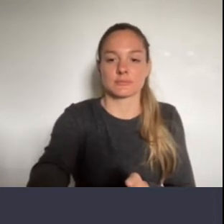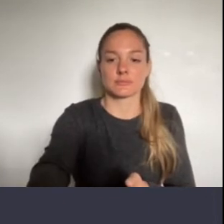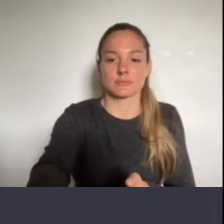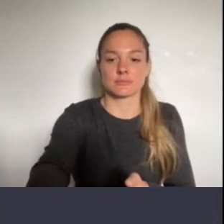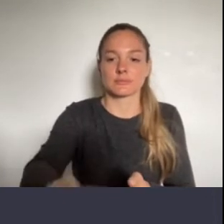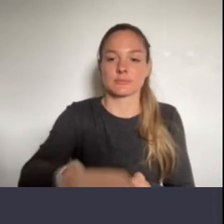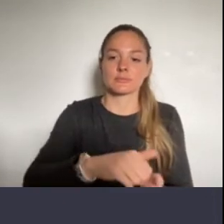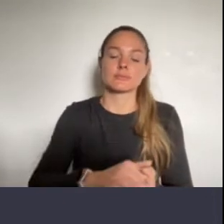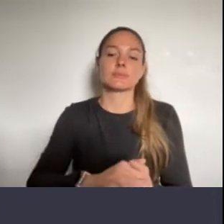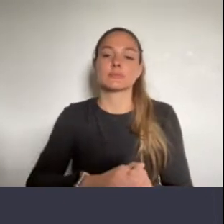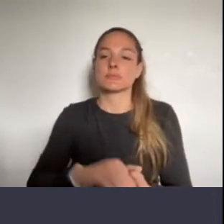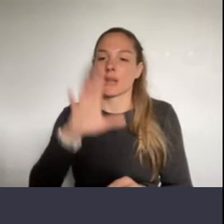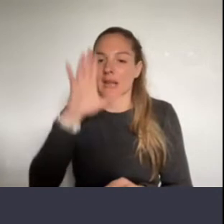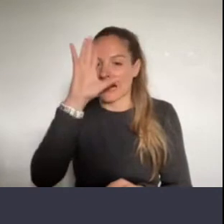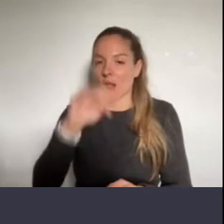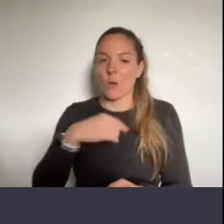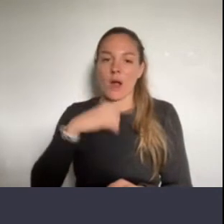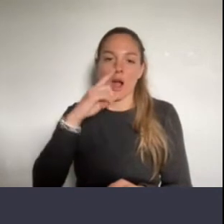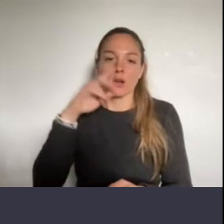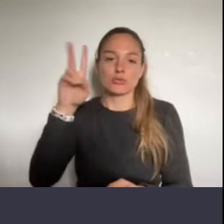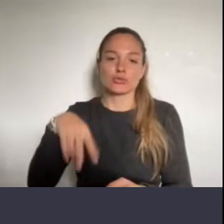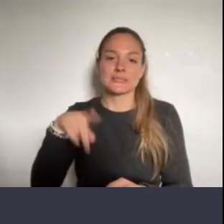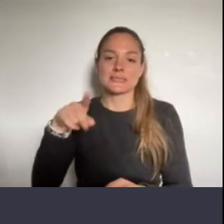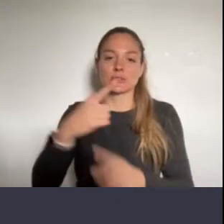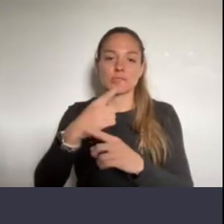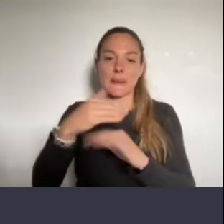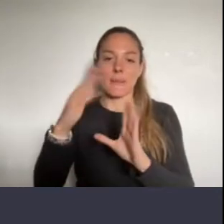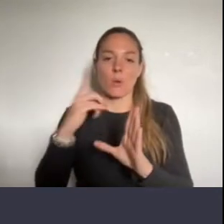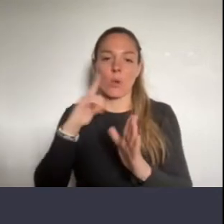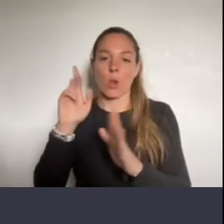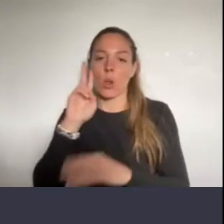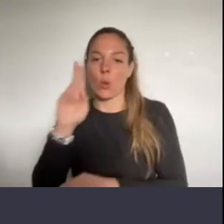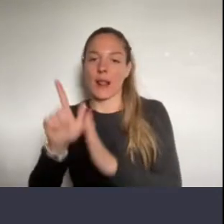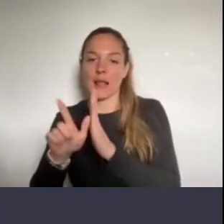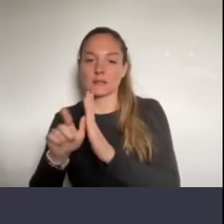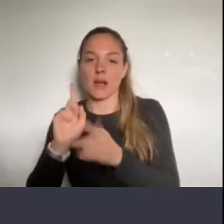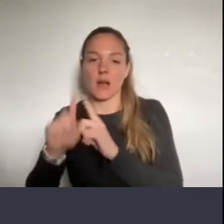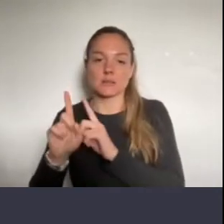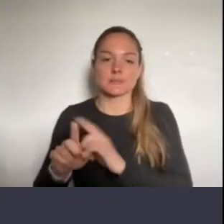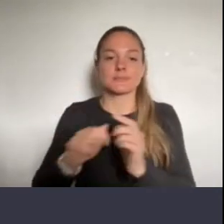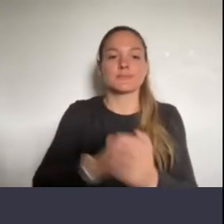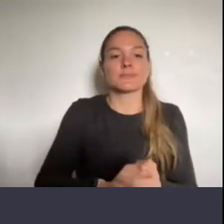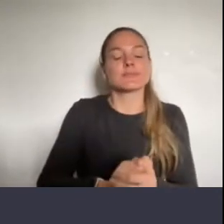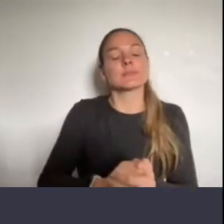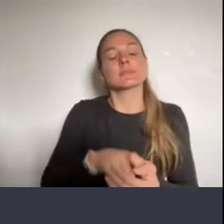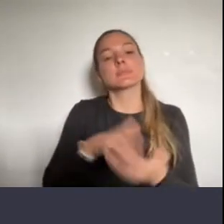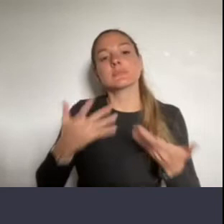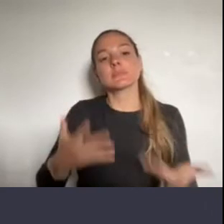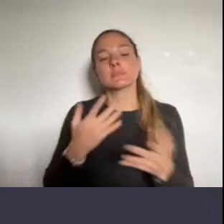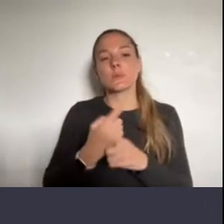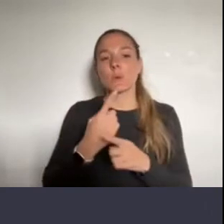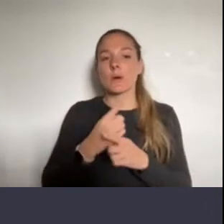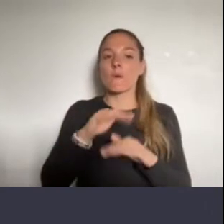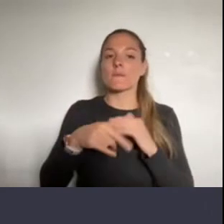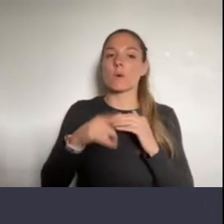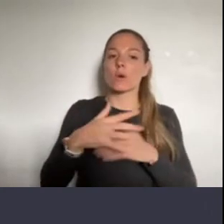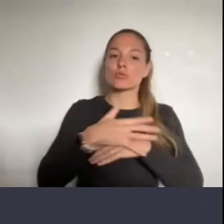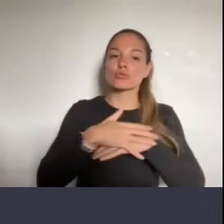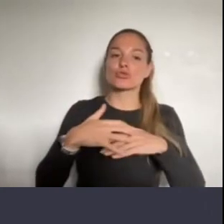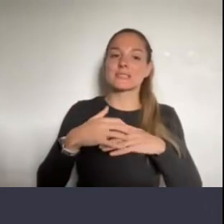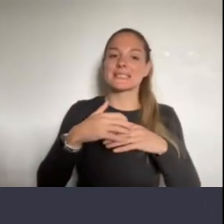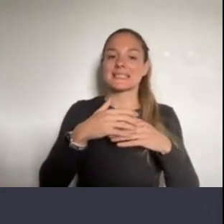Looking at this was a new section that we did put in, which was around green and sustainable future, to identify that there was